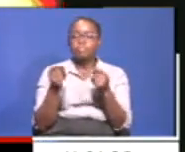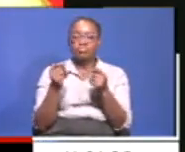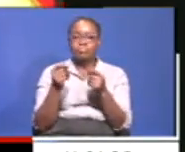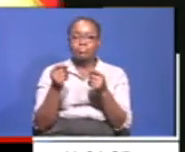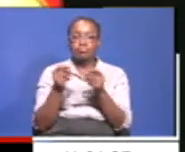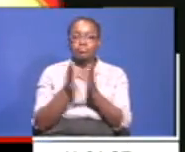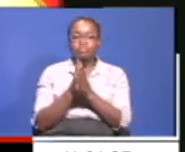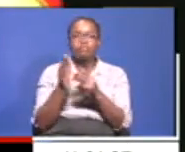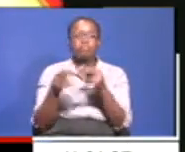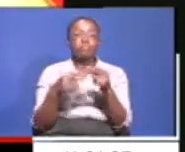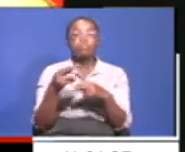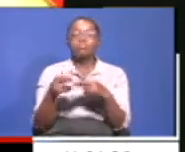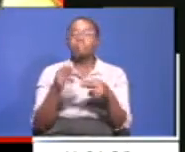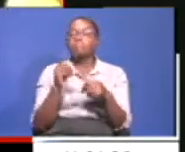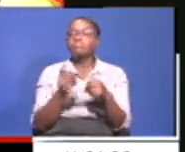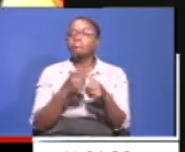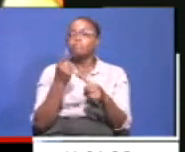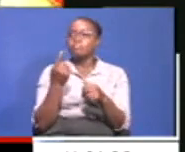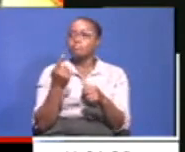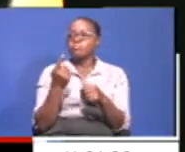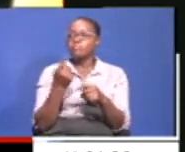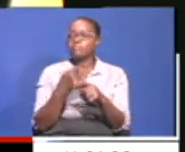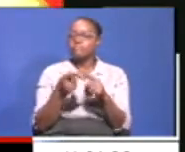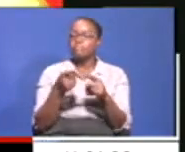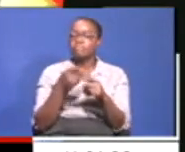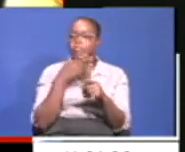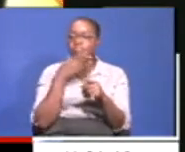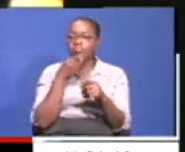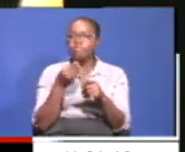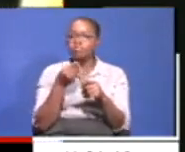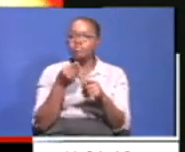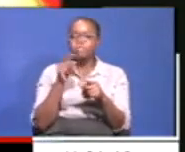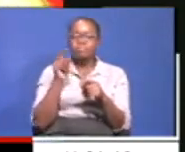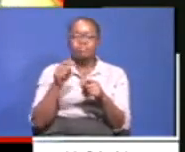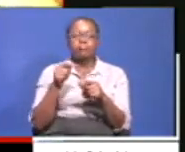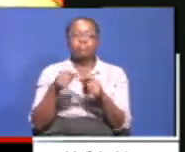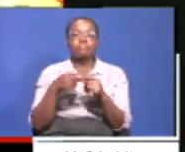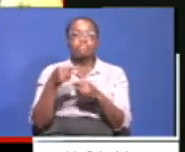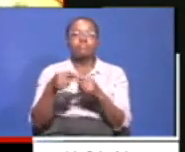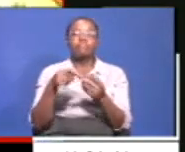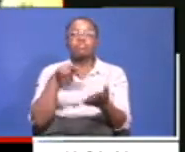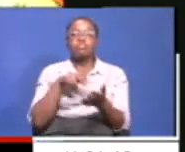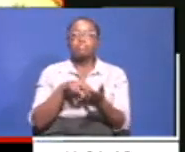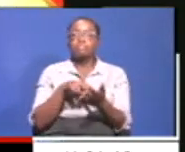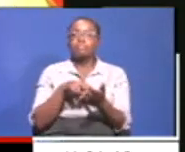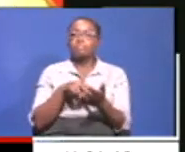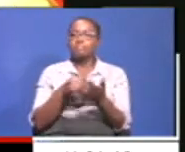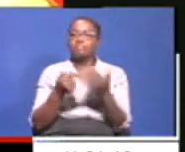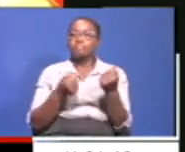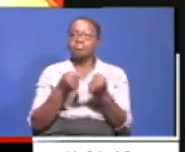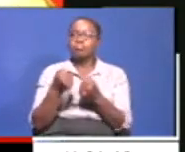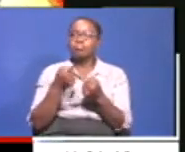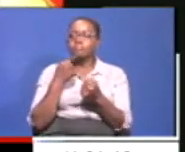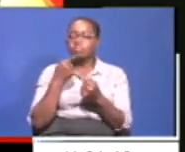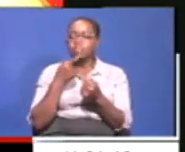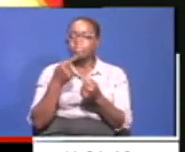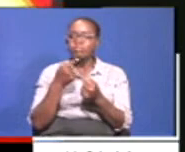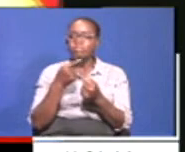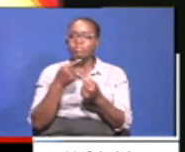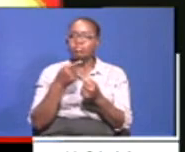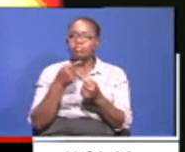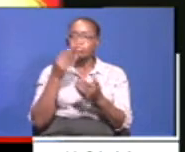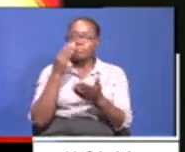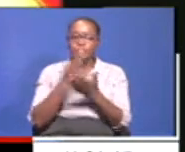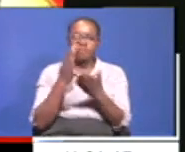rolled once, but being a man, he had to come out and turn the car. You are told the rally stops when the